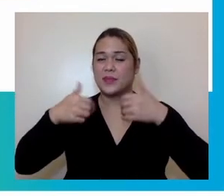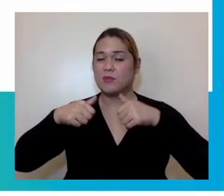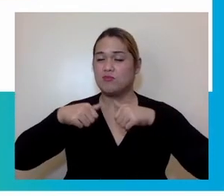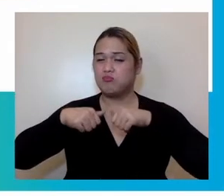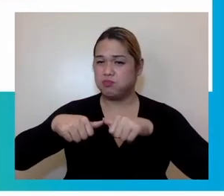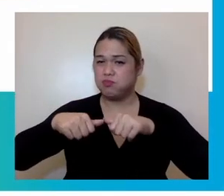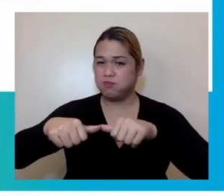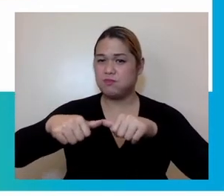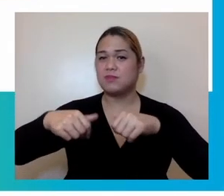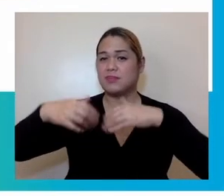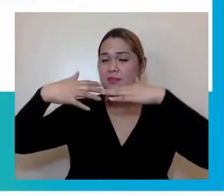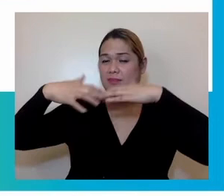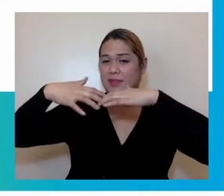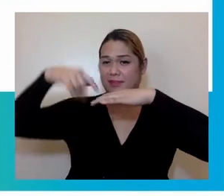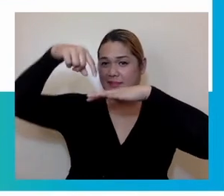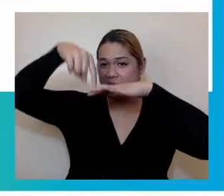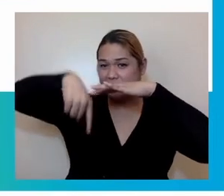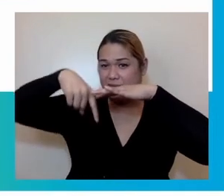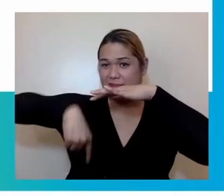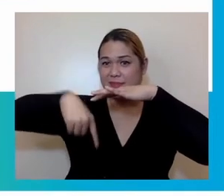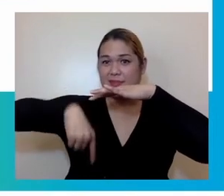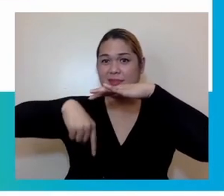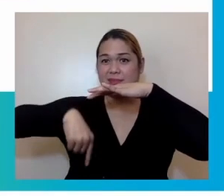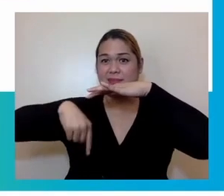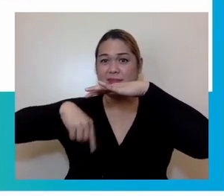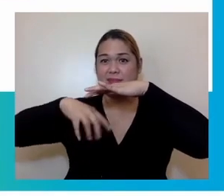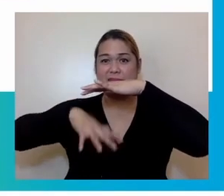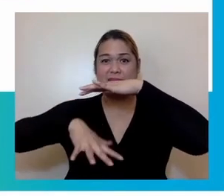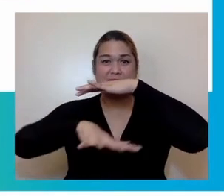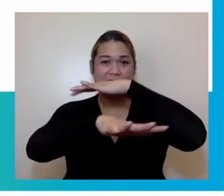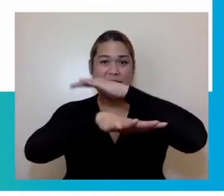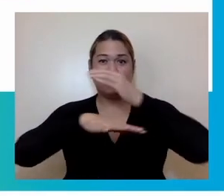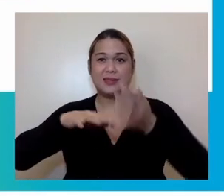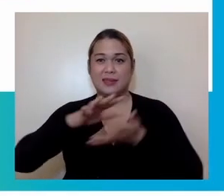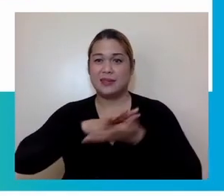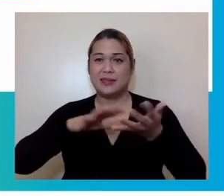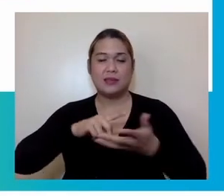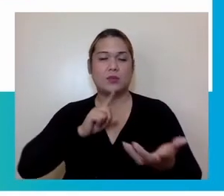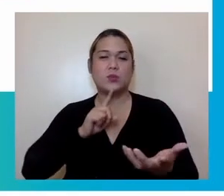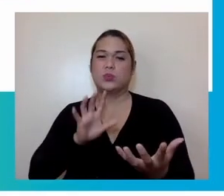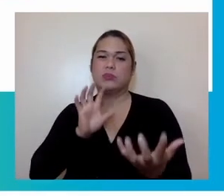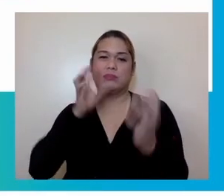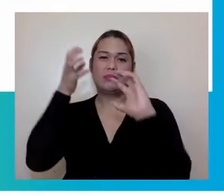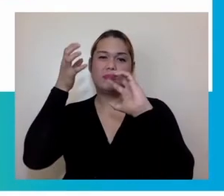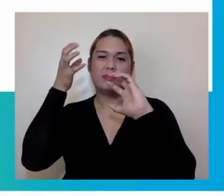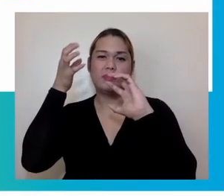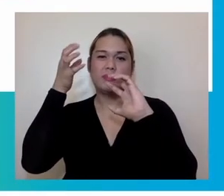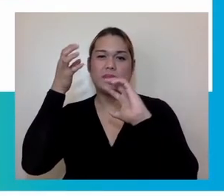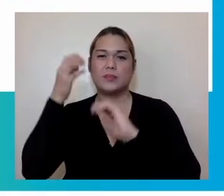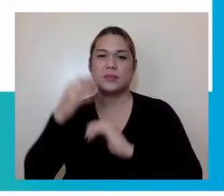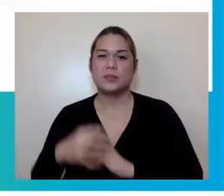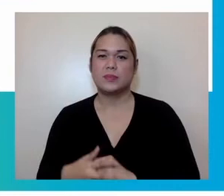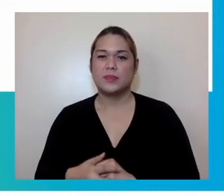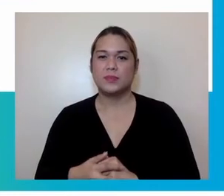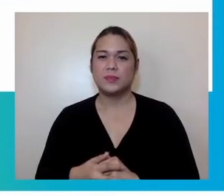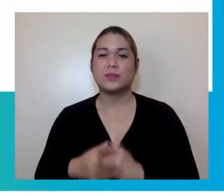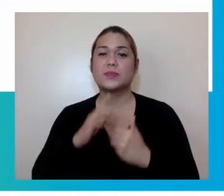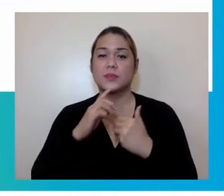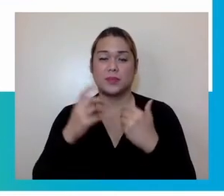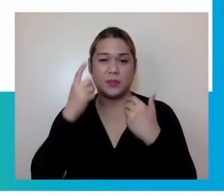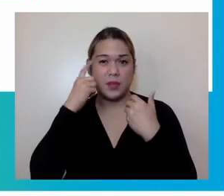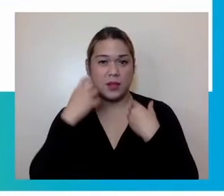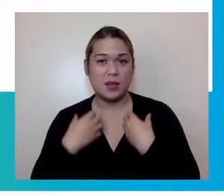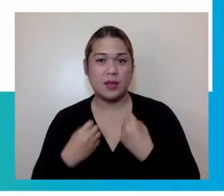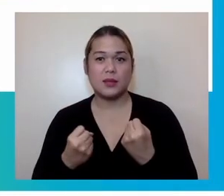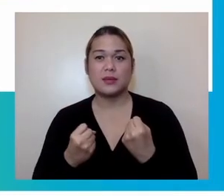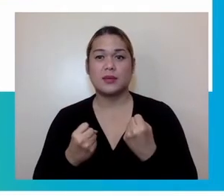construction and soil subsidence. Health issue is also there, noise and site pollution, you know. Continuously